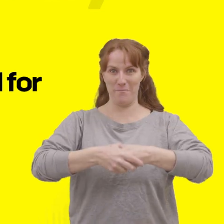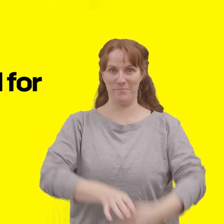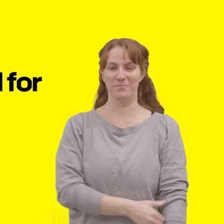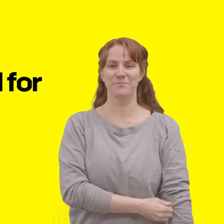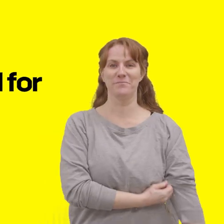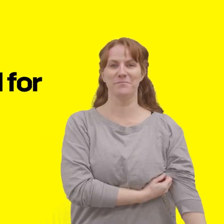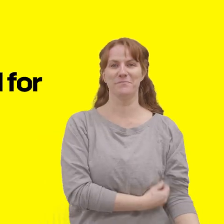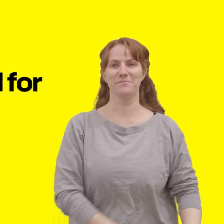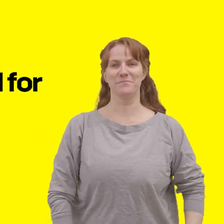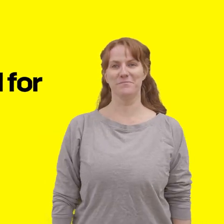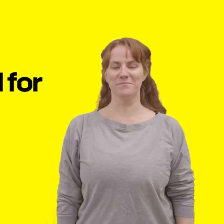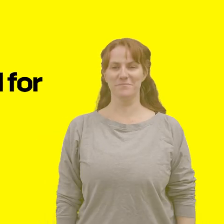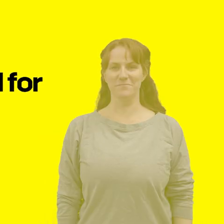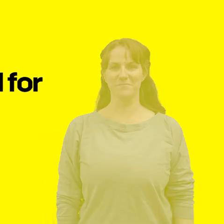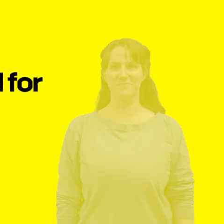friendship,